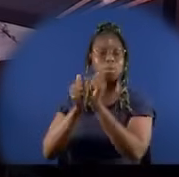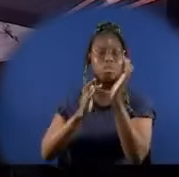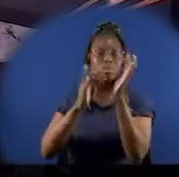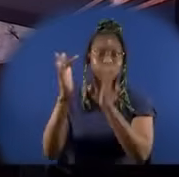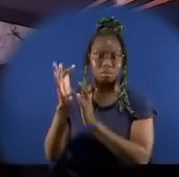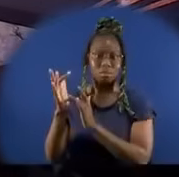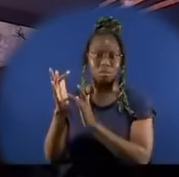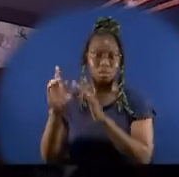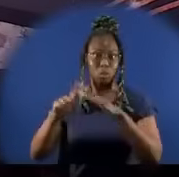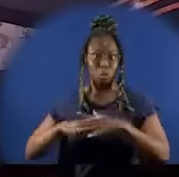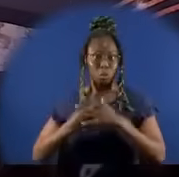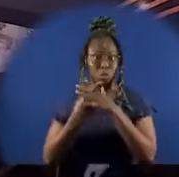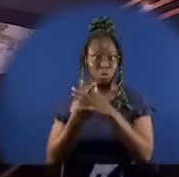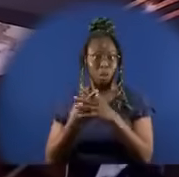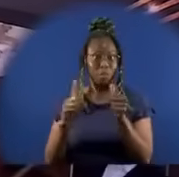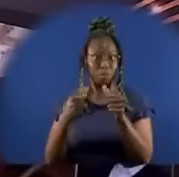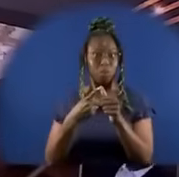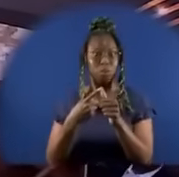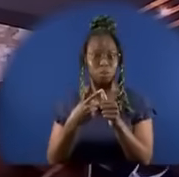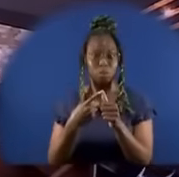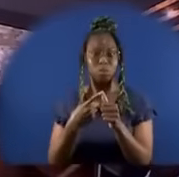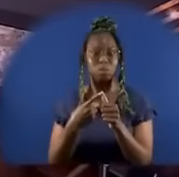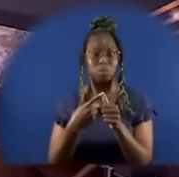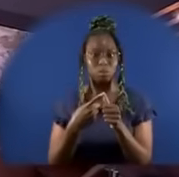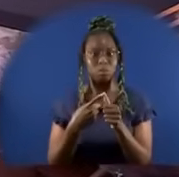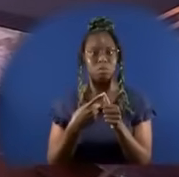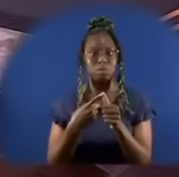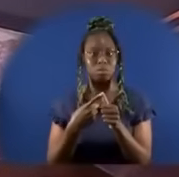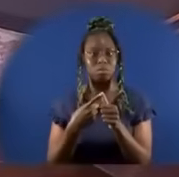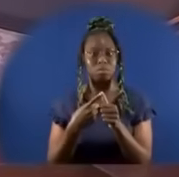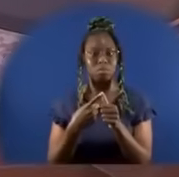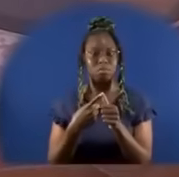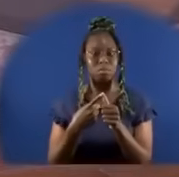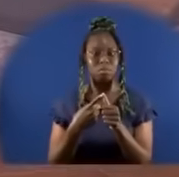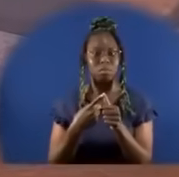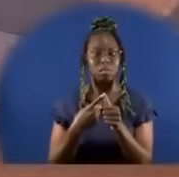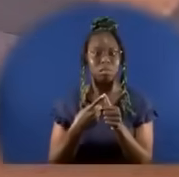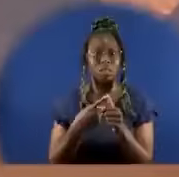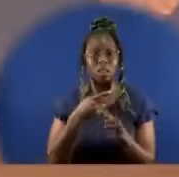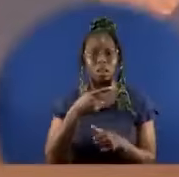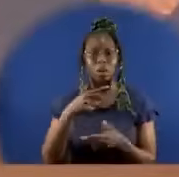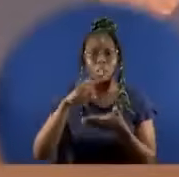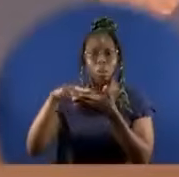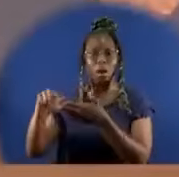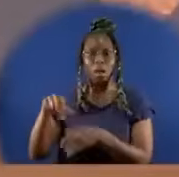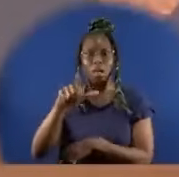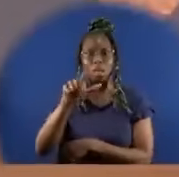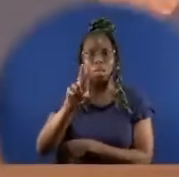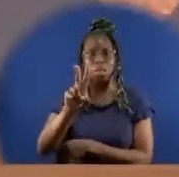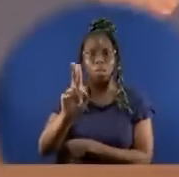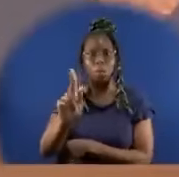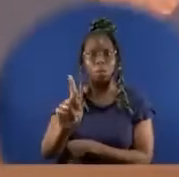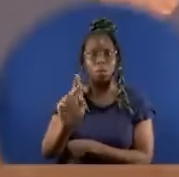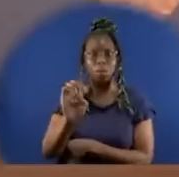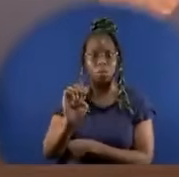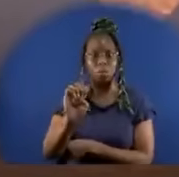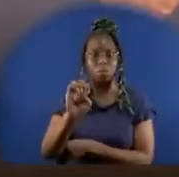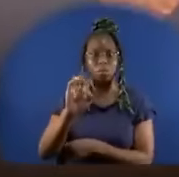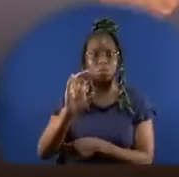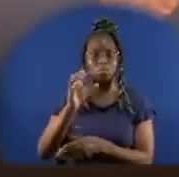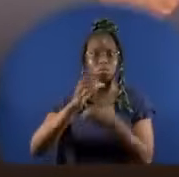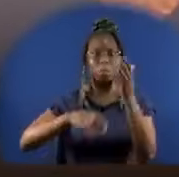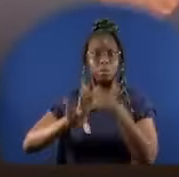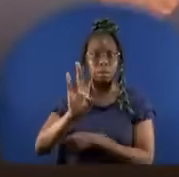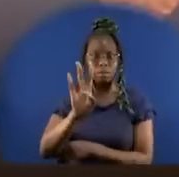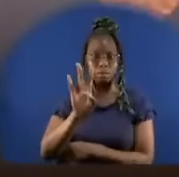begin those conversations, we start at the space where our executive pastor read for us in Luke chapter 7. And I return your attention to Luke